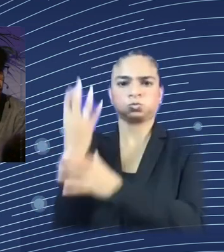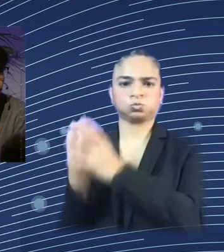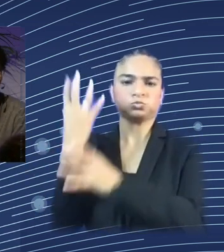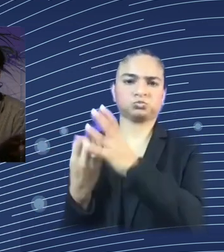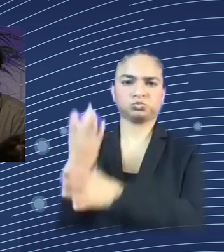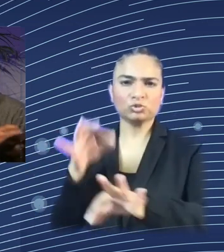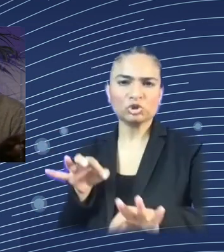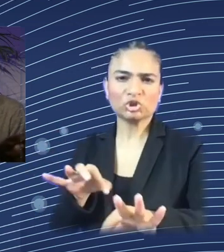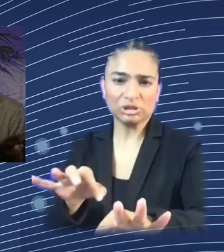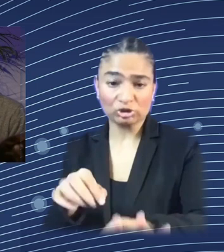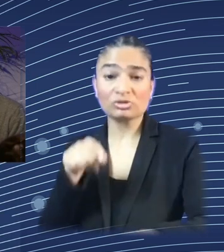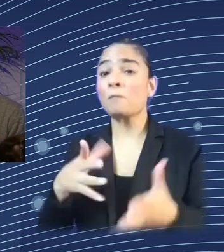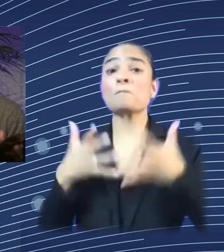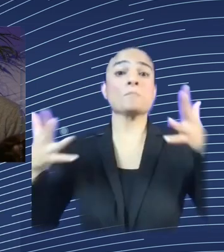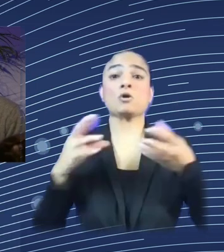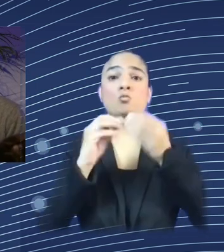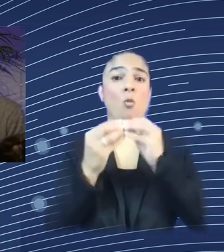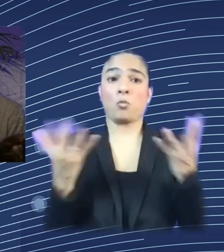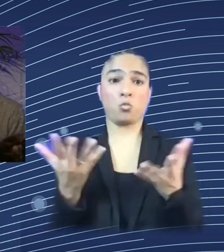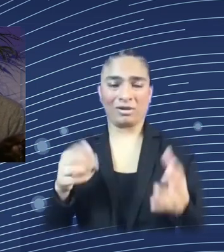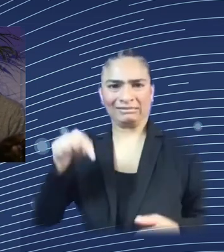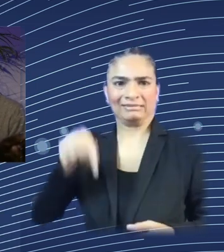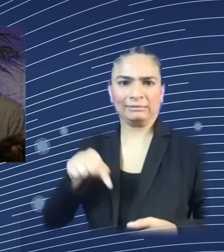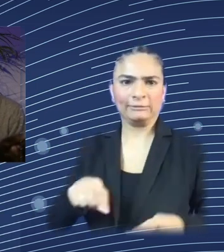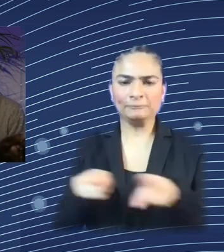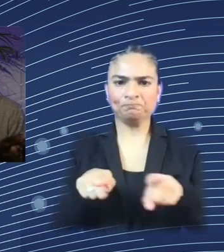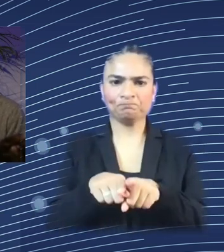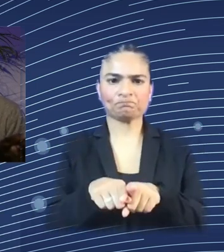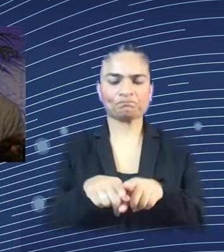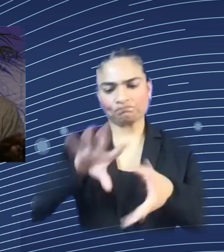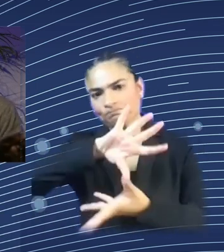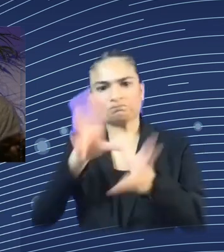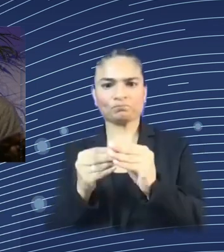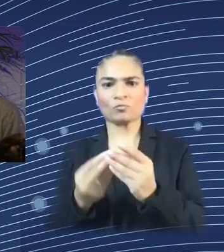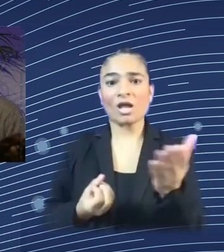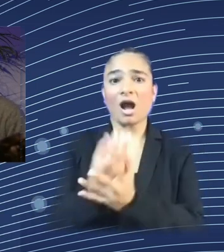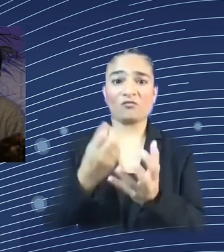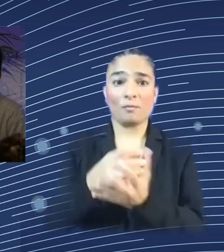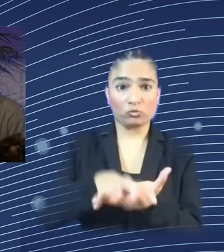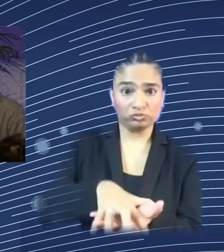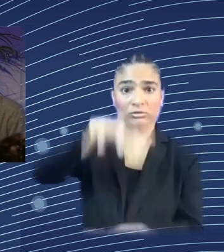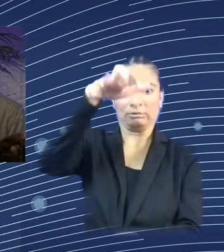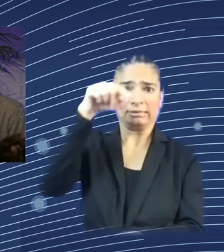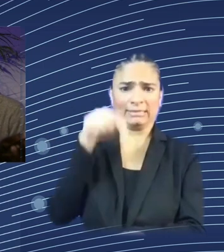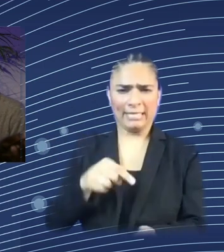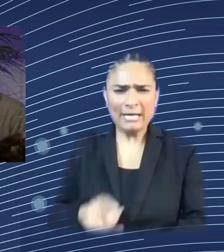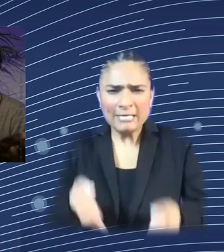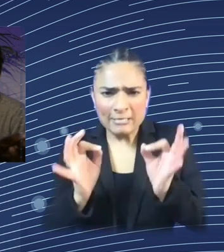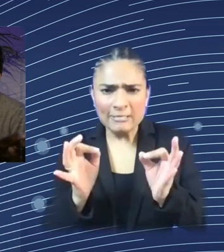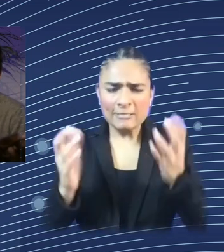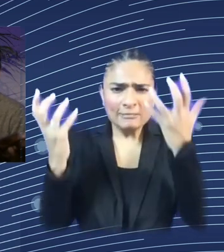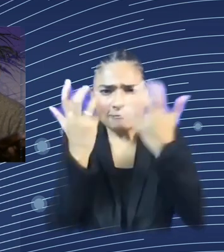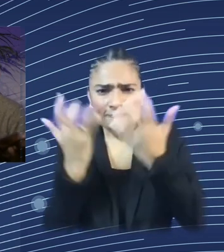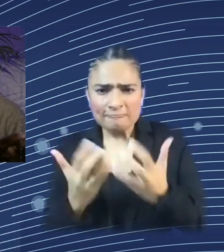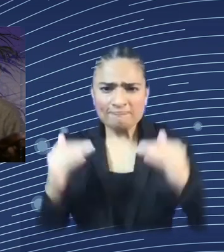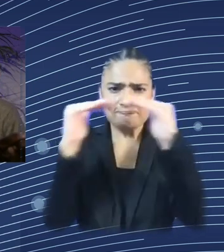mentioned annual reports and these kind of data, but these are quite easy data to treat. The more difficult data comes,